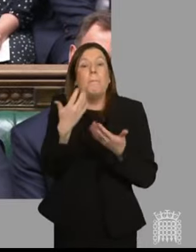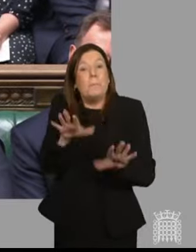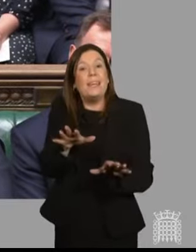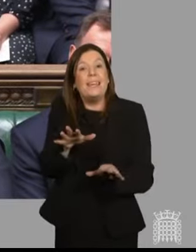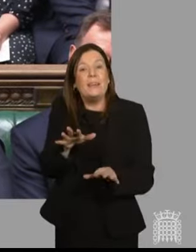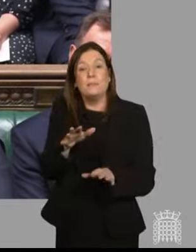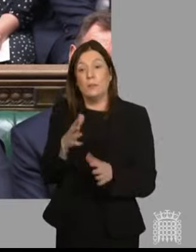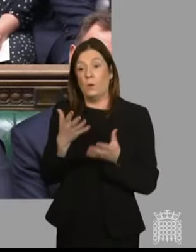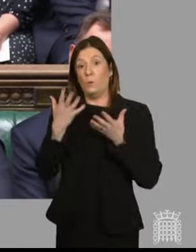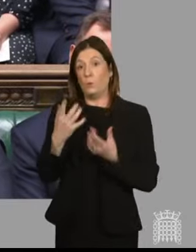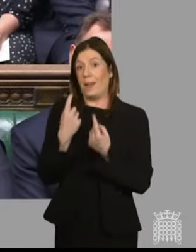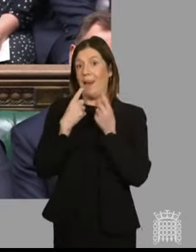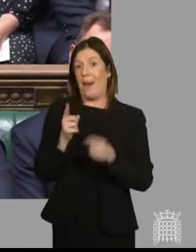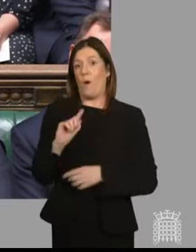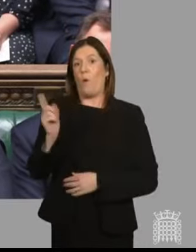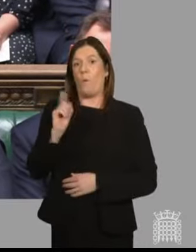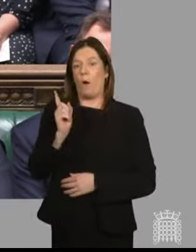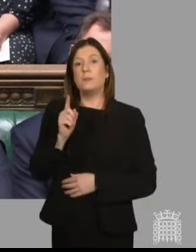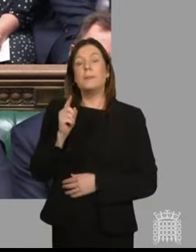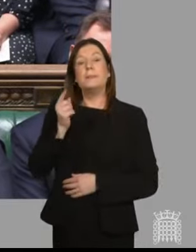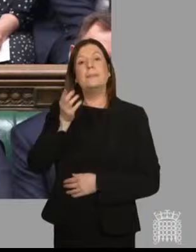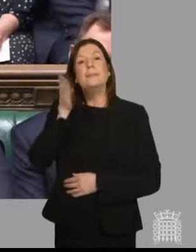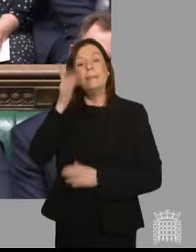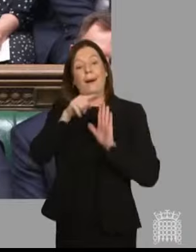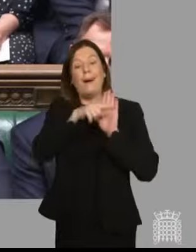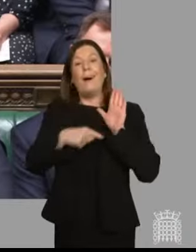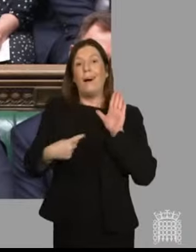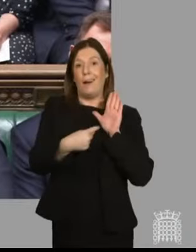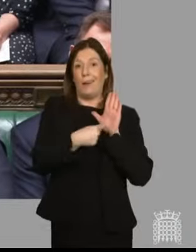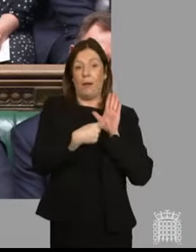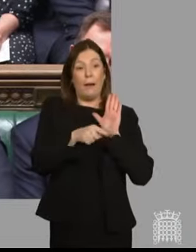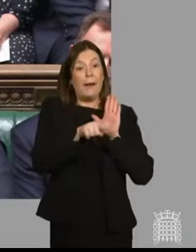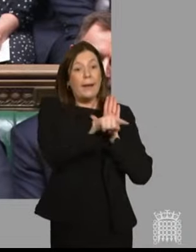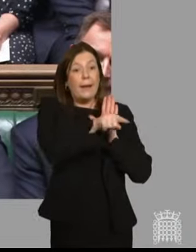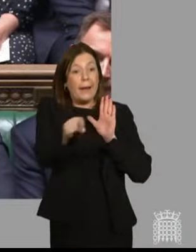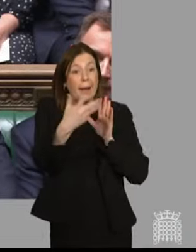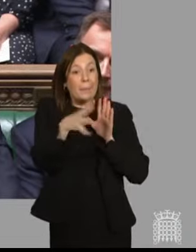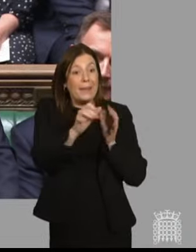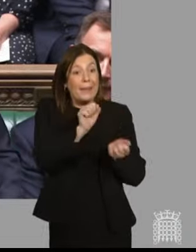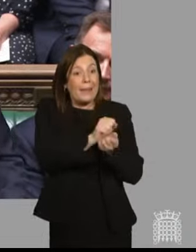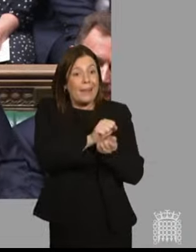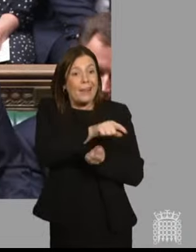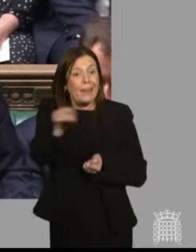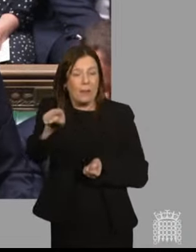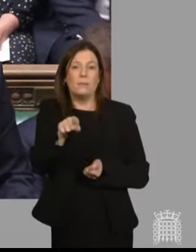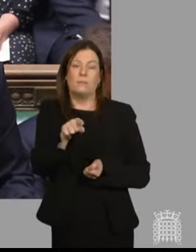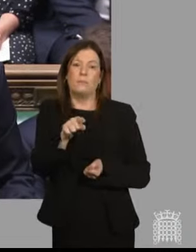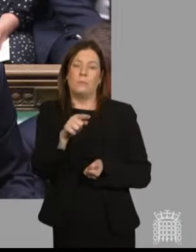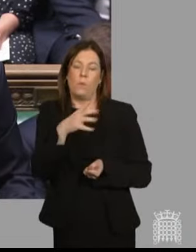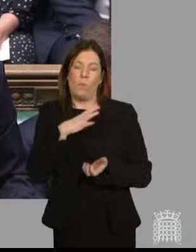convicted as a result of the Horizon scandal are swiftly exonerated and compensated.